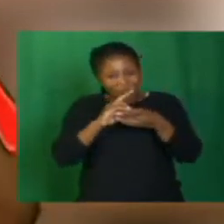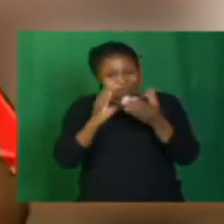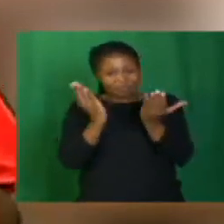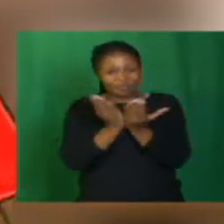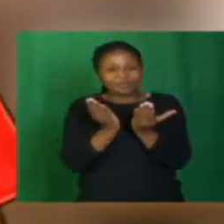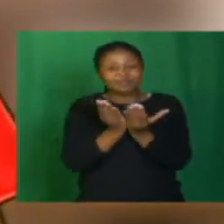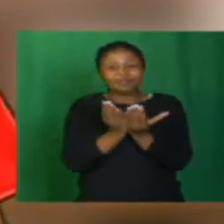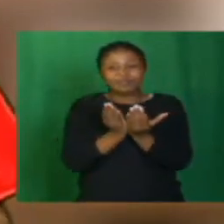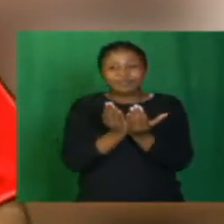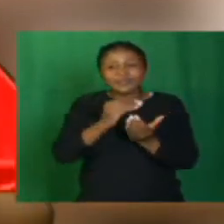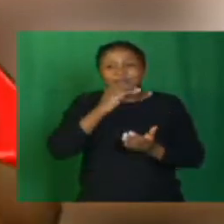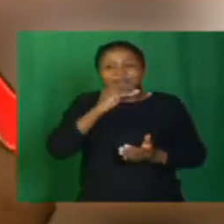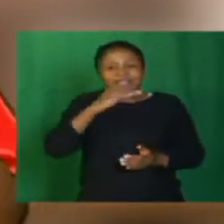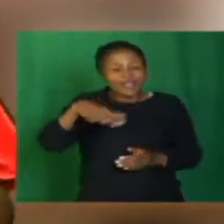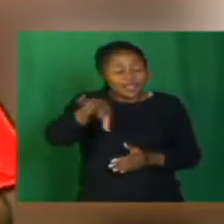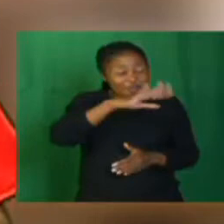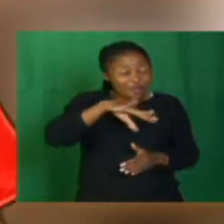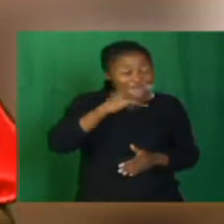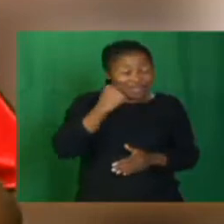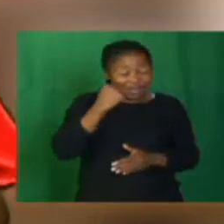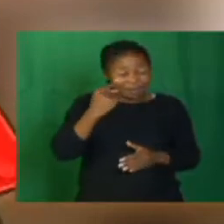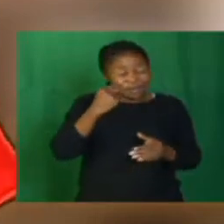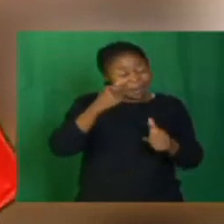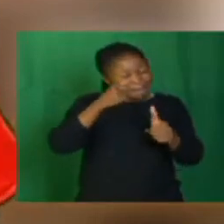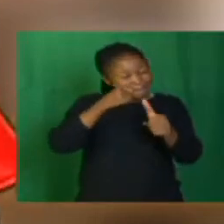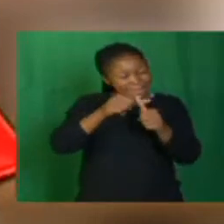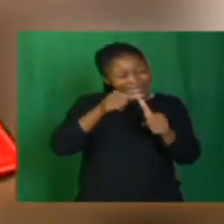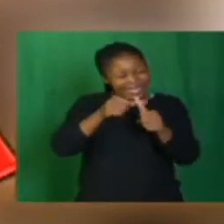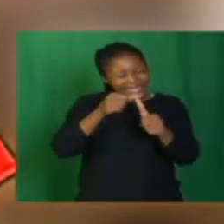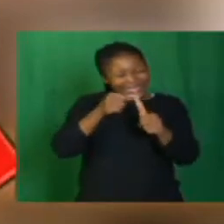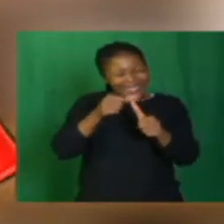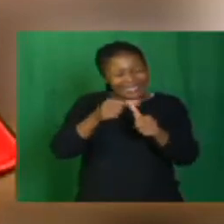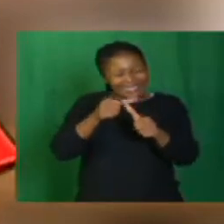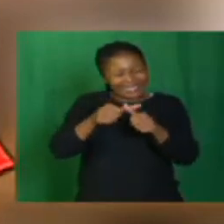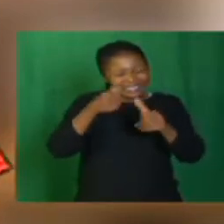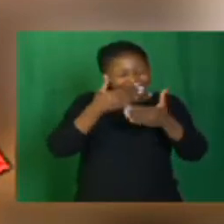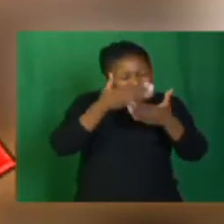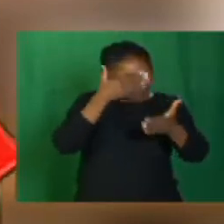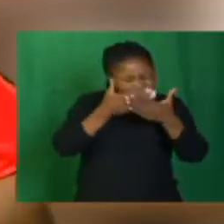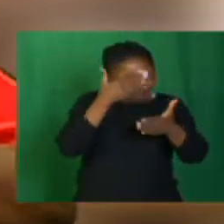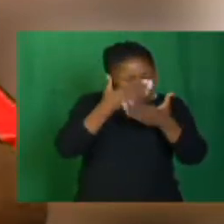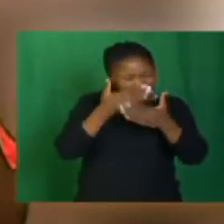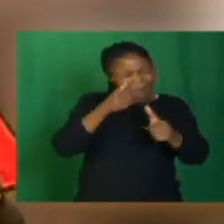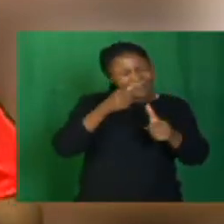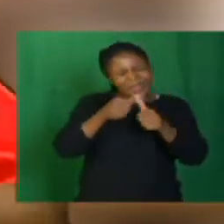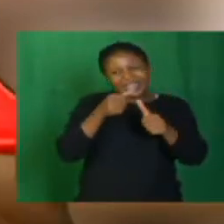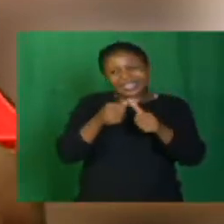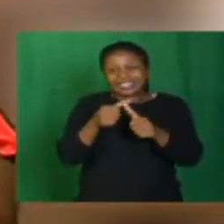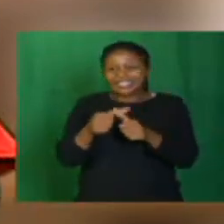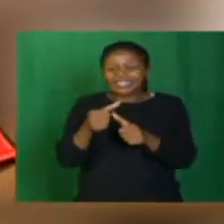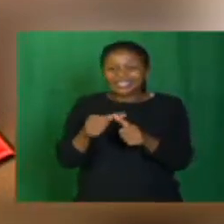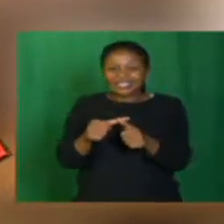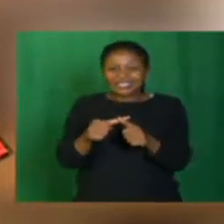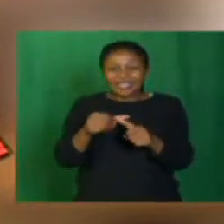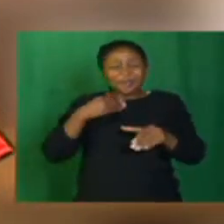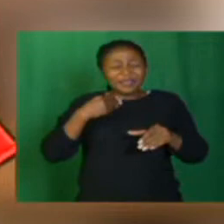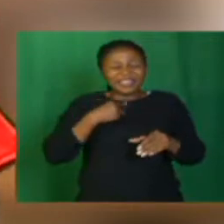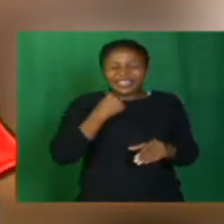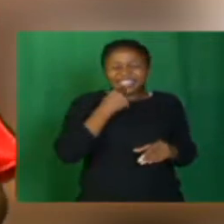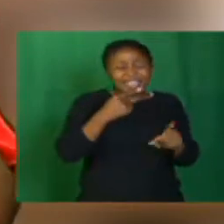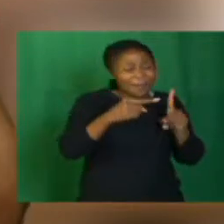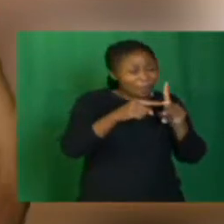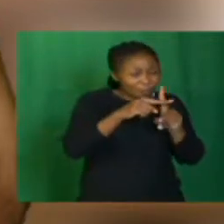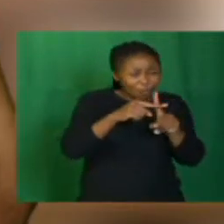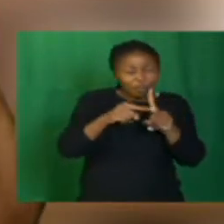learning system. I am discussing points for the topic. I am giving credit.